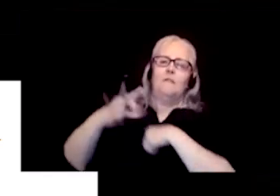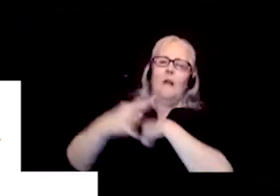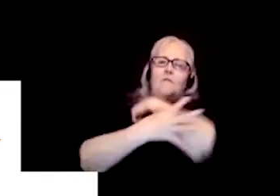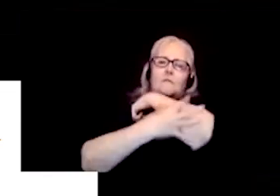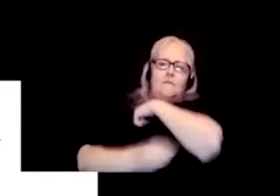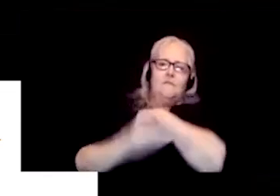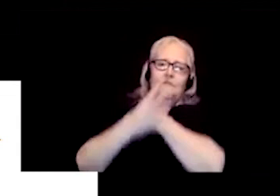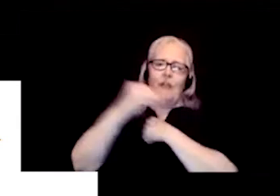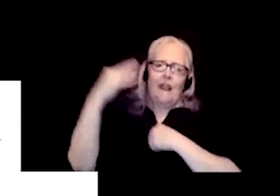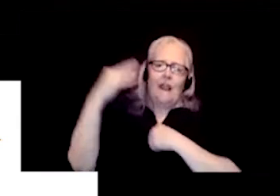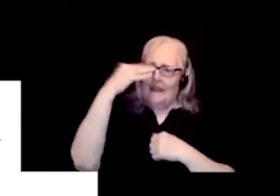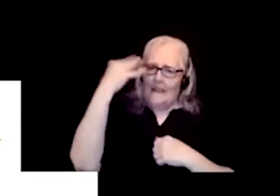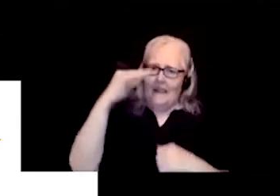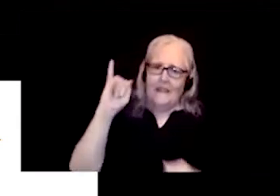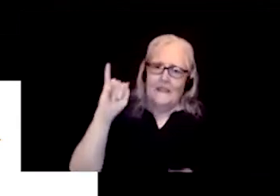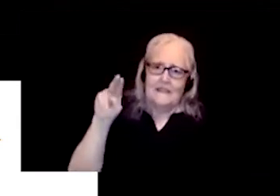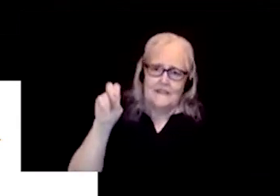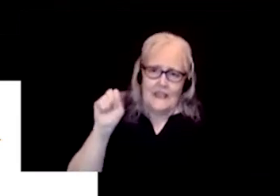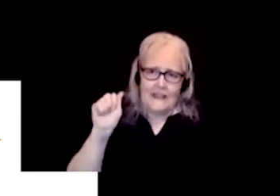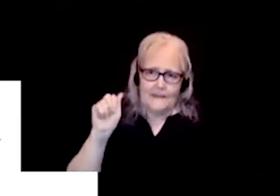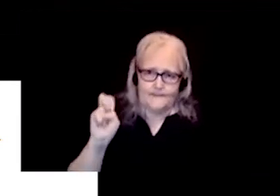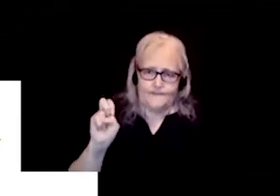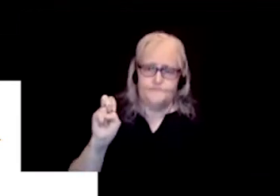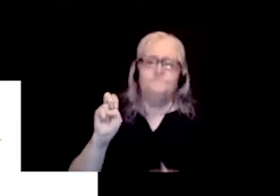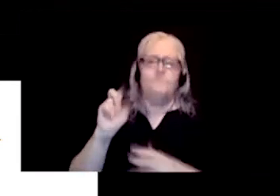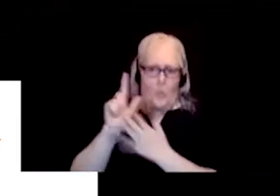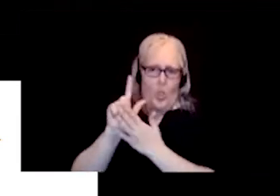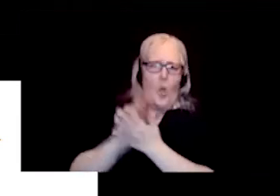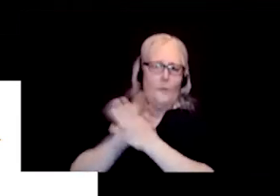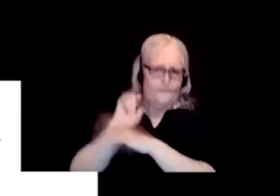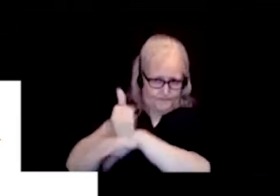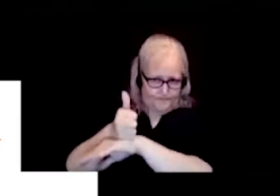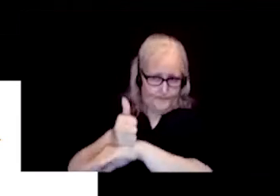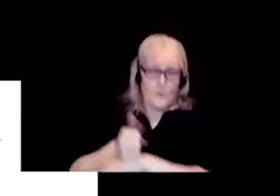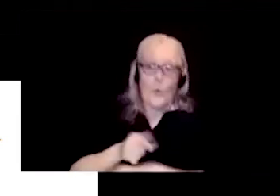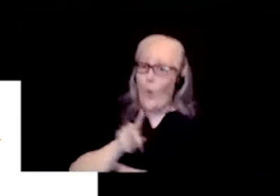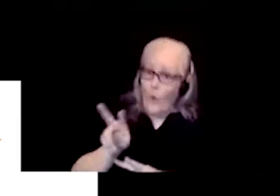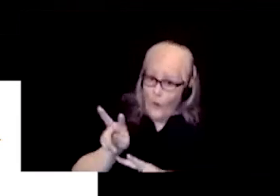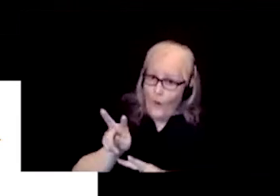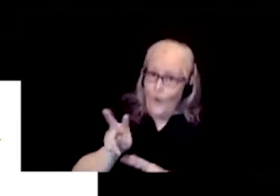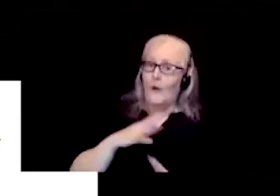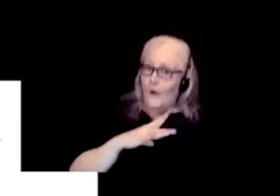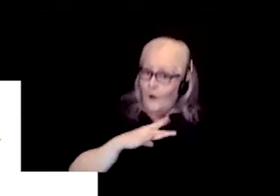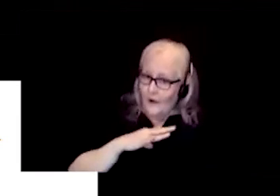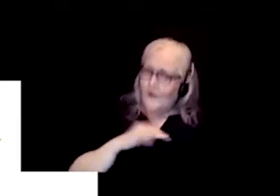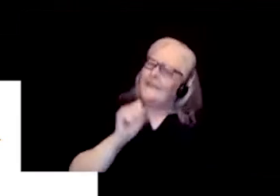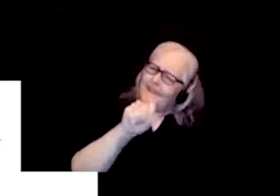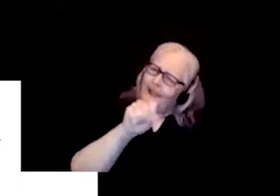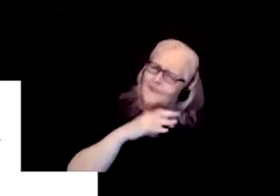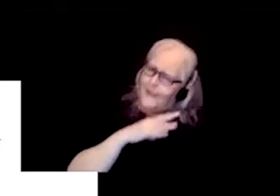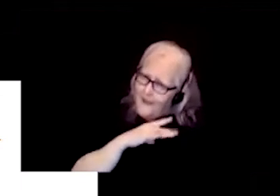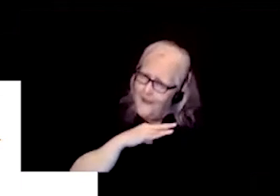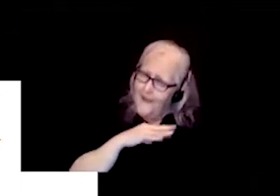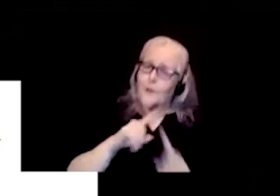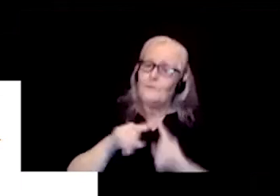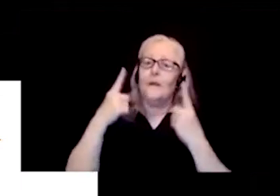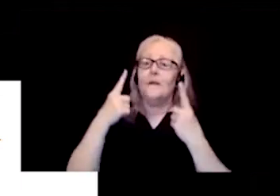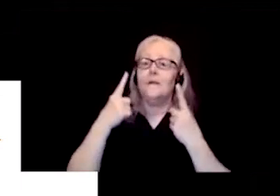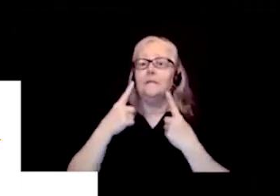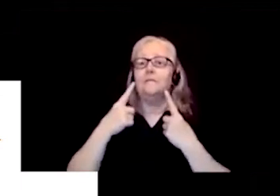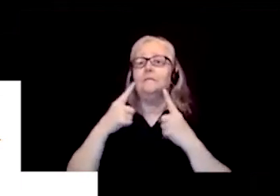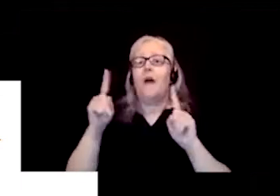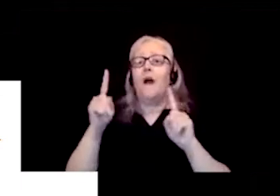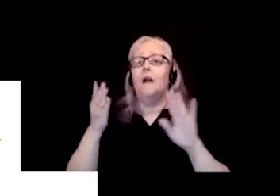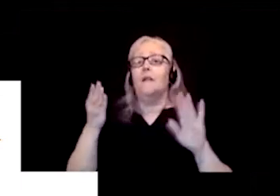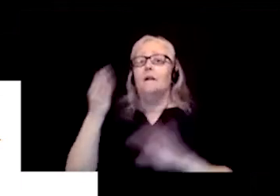right? Well, you would think that was exciting, and it was, but by the time it landed on the president's